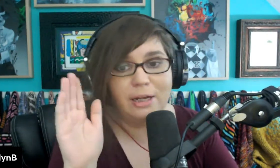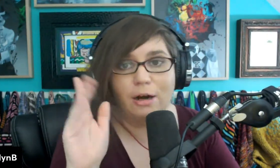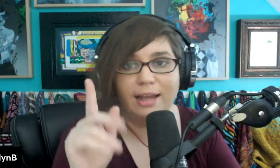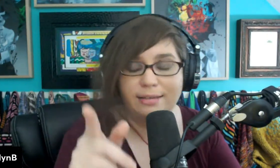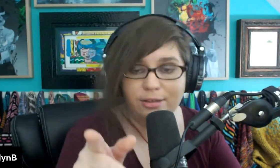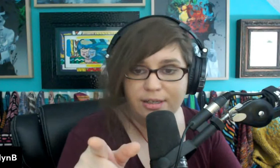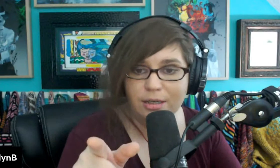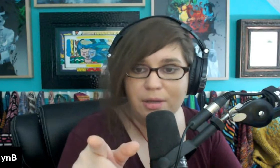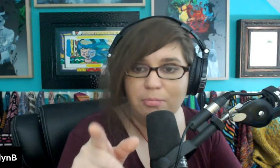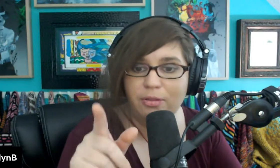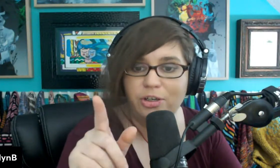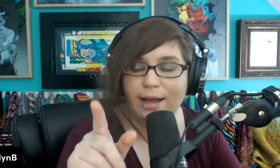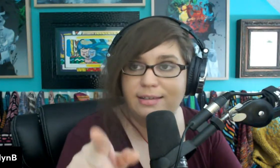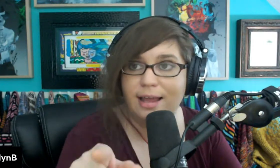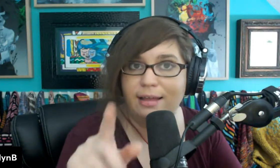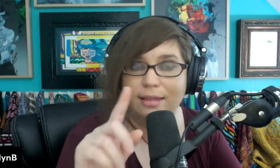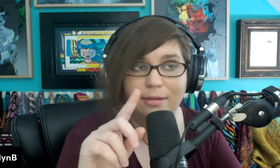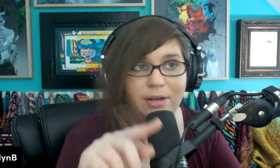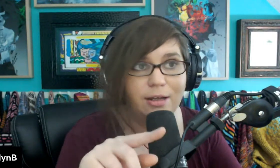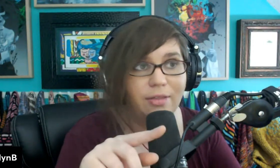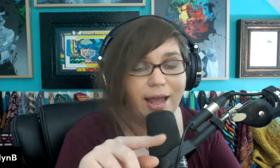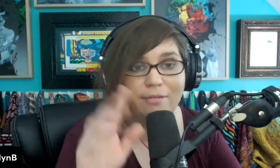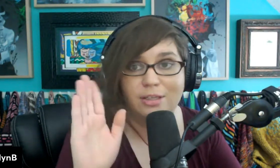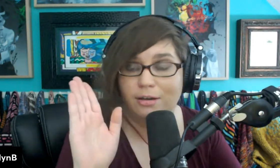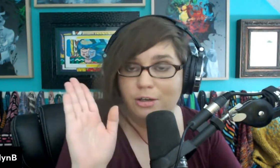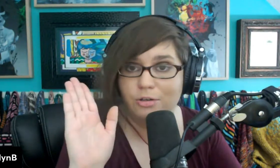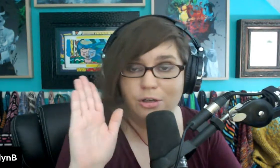up here. I did see people in the chat saying that the video